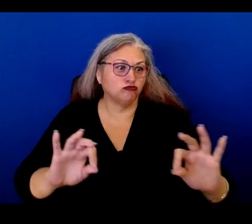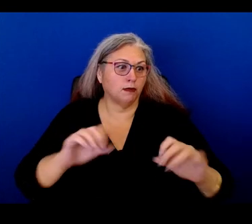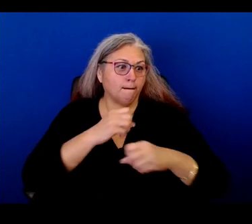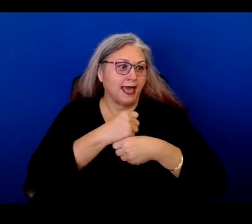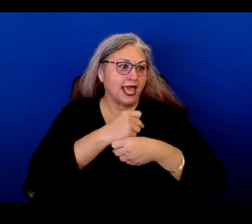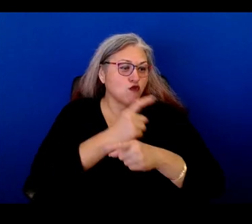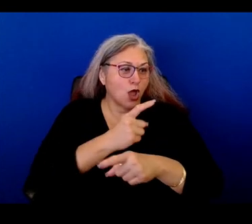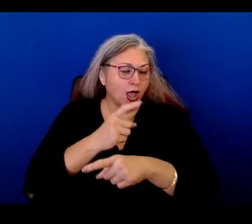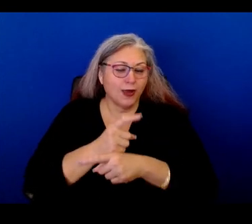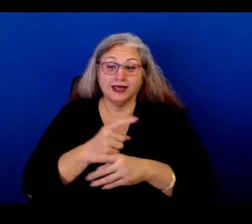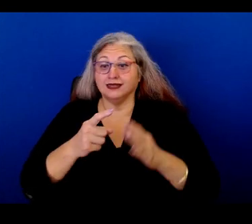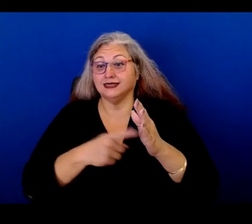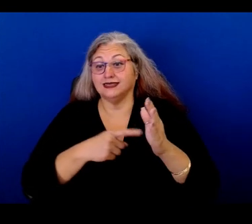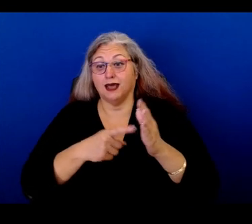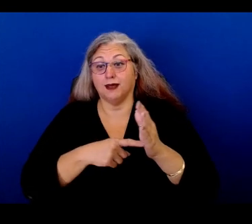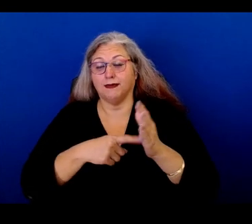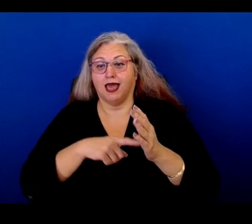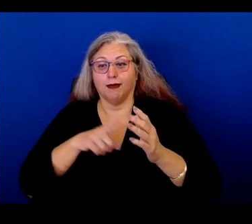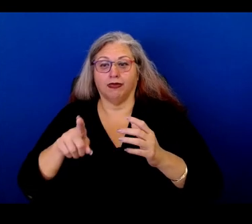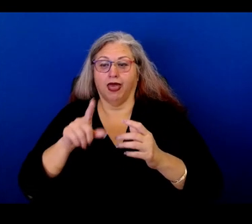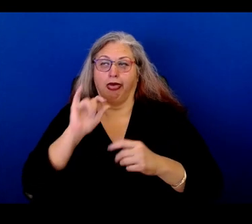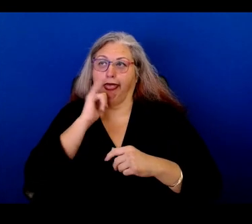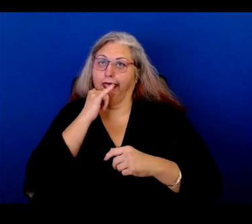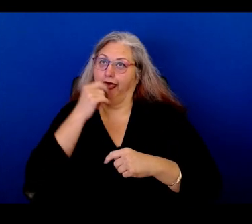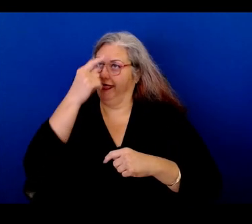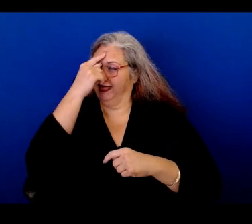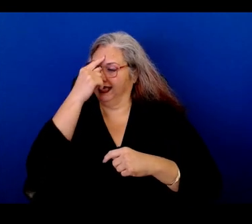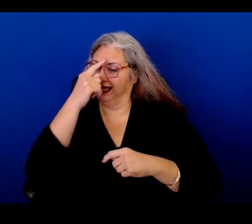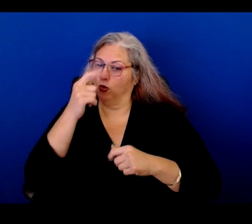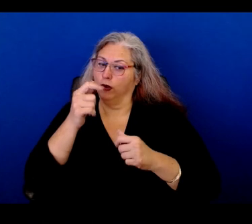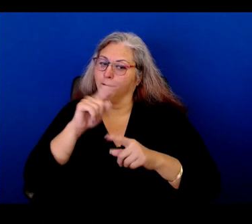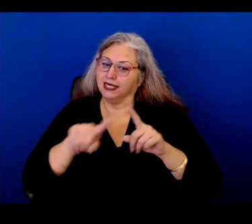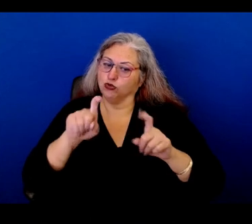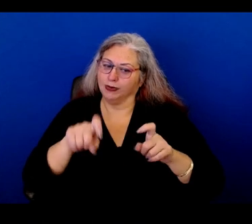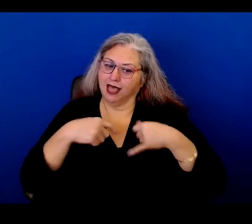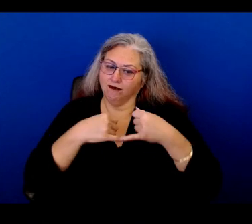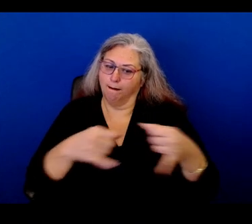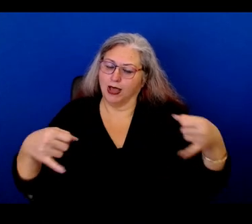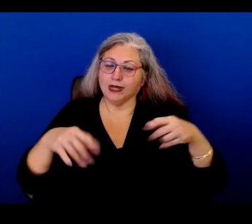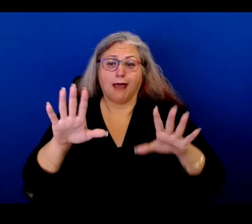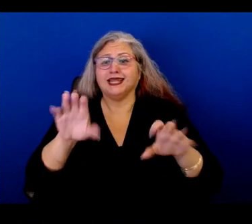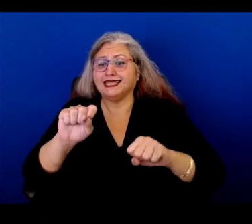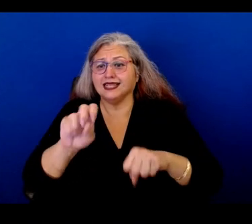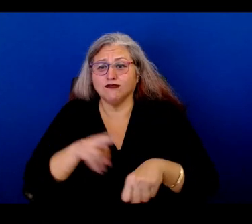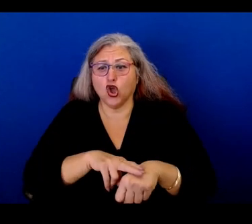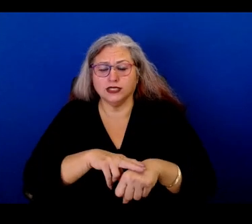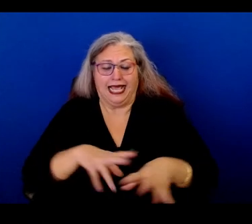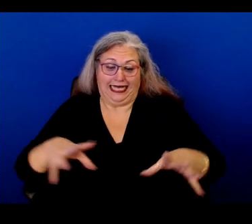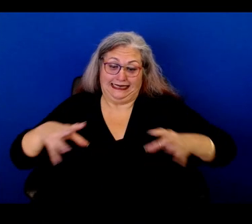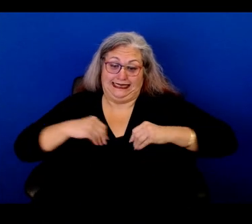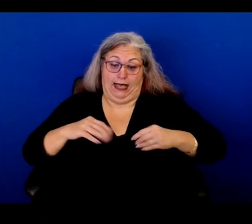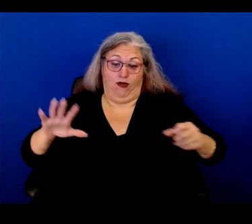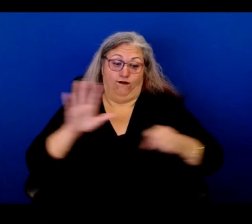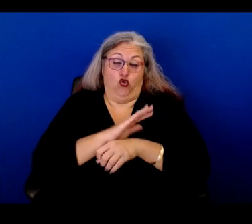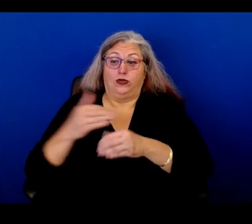is maybe sometimes the disillusion of some necessary boundaries that, you know, you yes, take full responsibility for